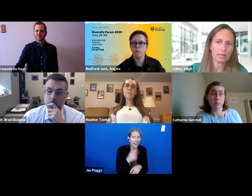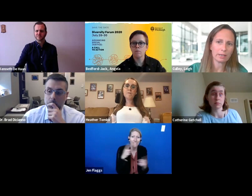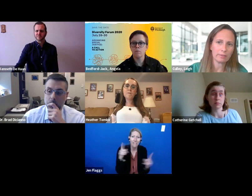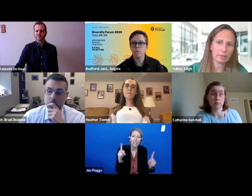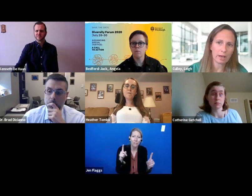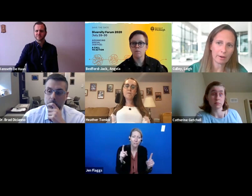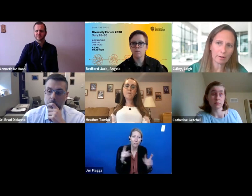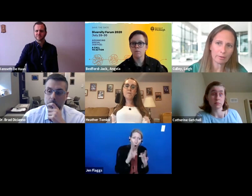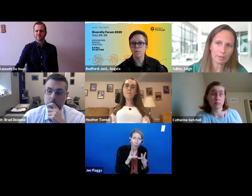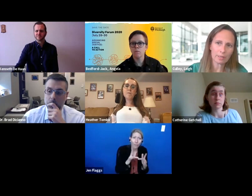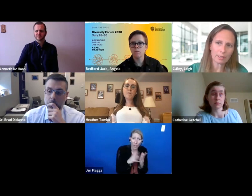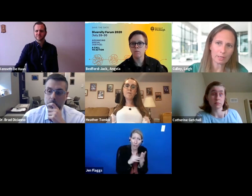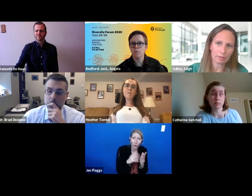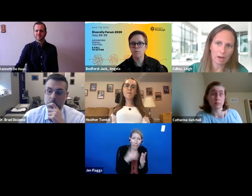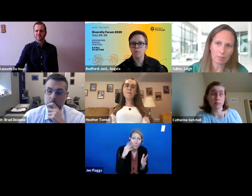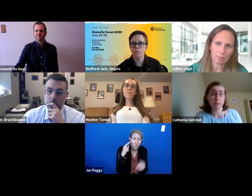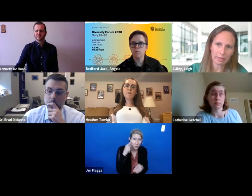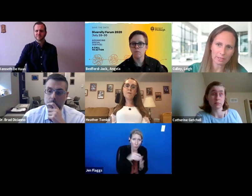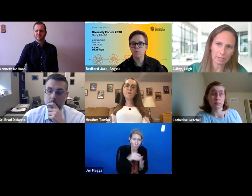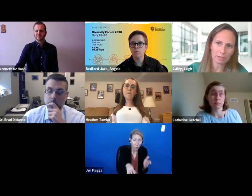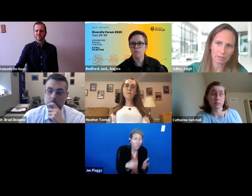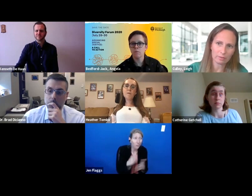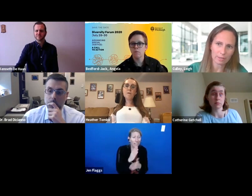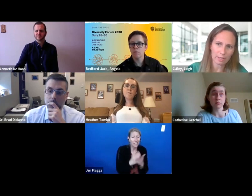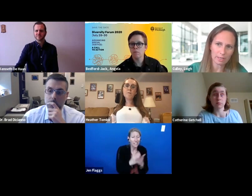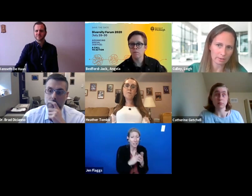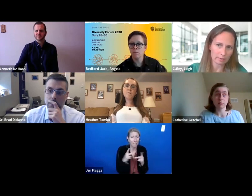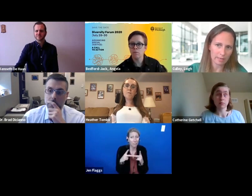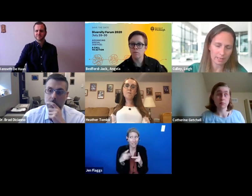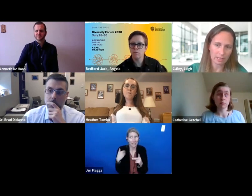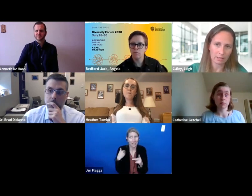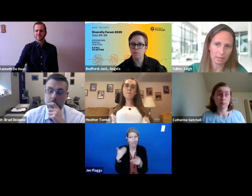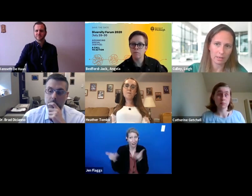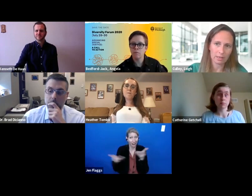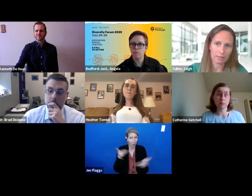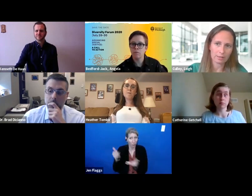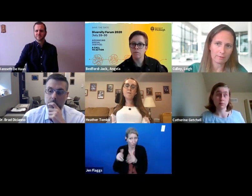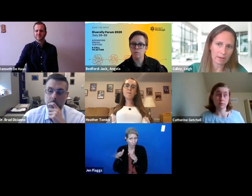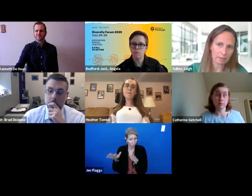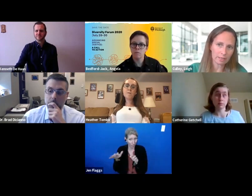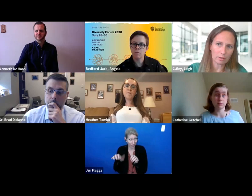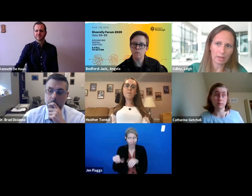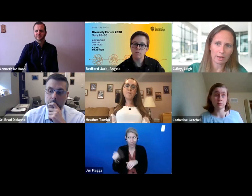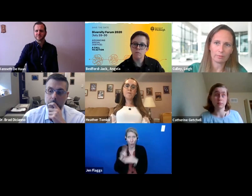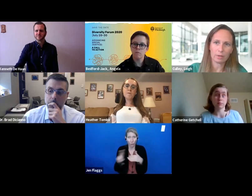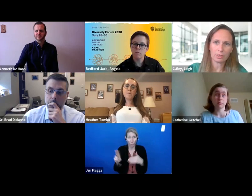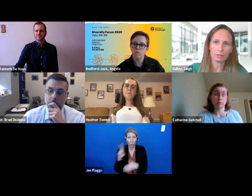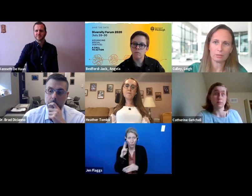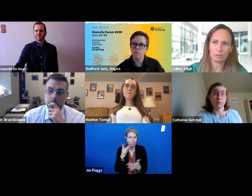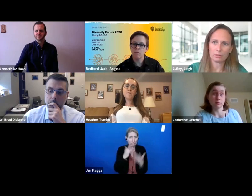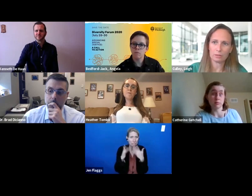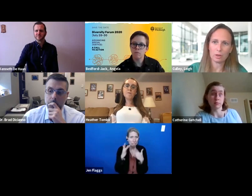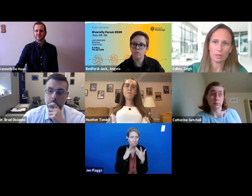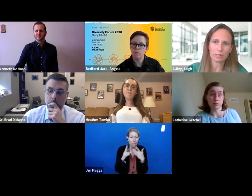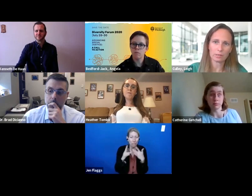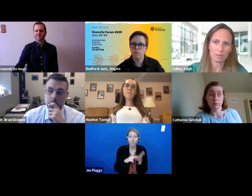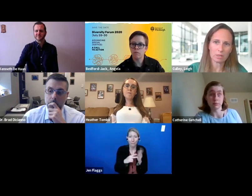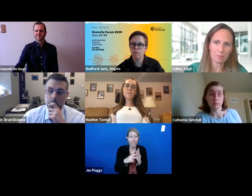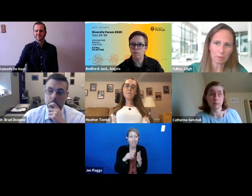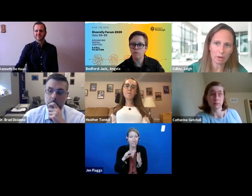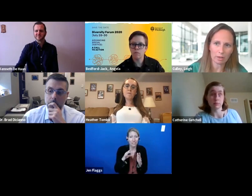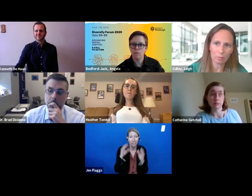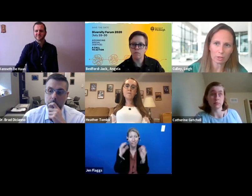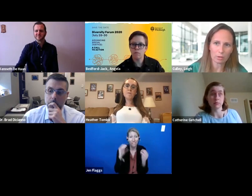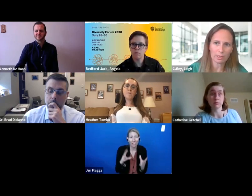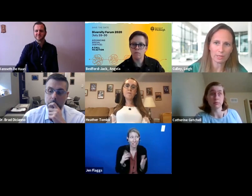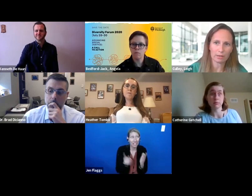students. Given hiring freezes and other complications universities are facing, some faculty don't have much notice